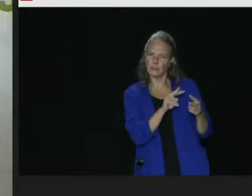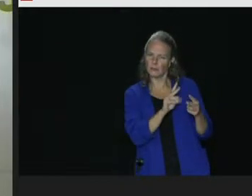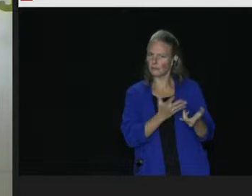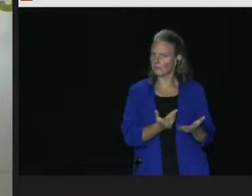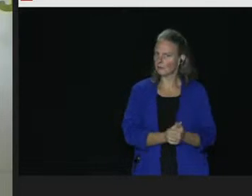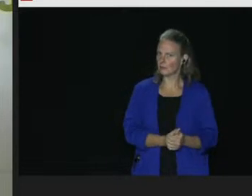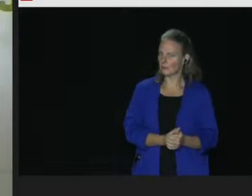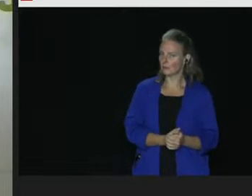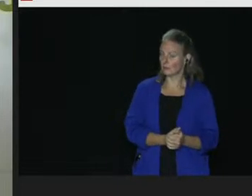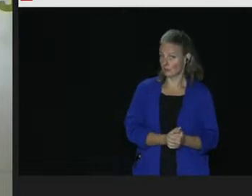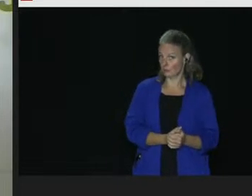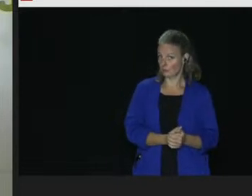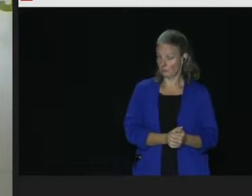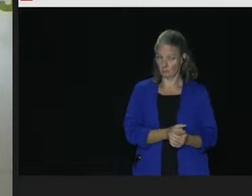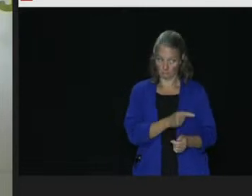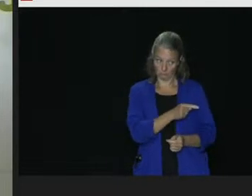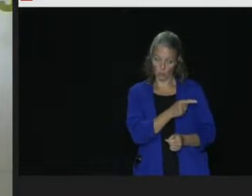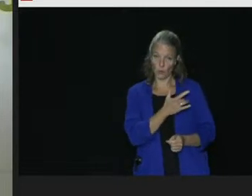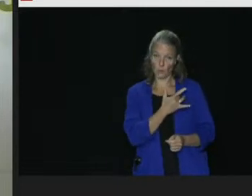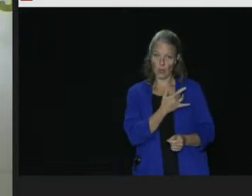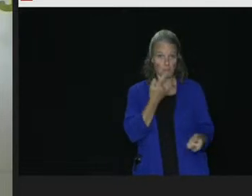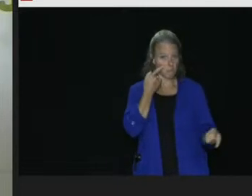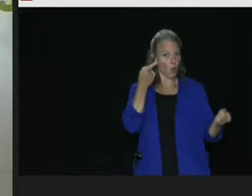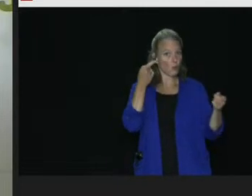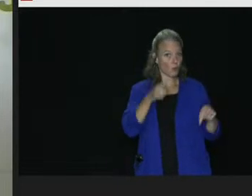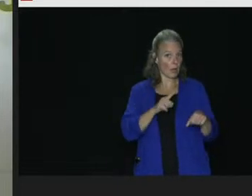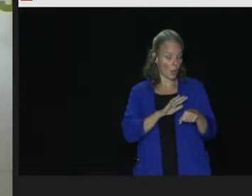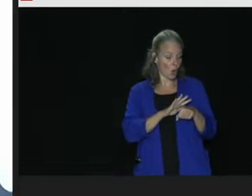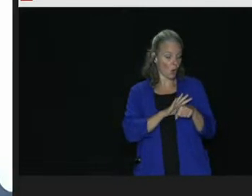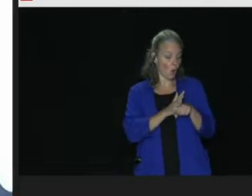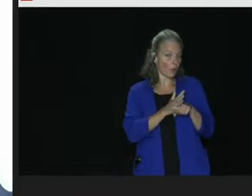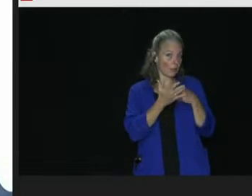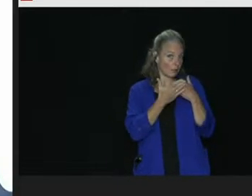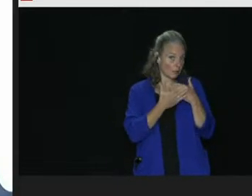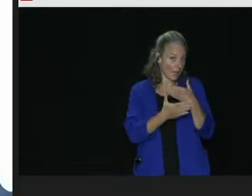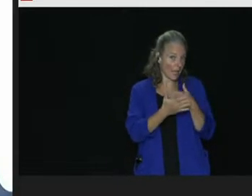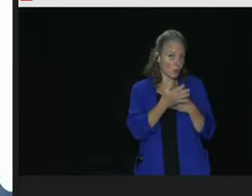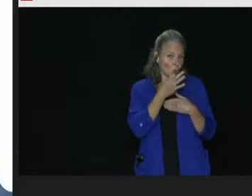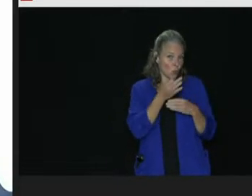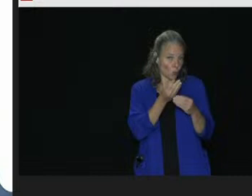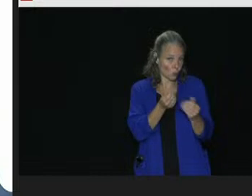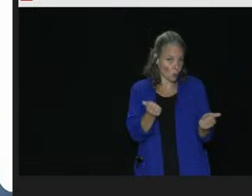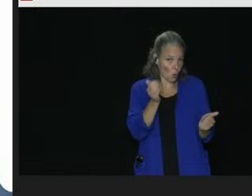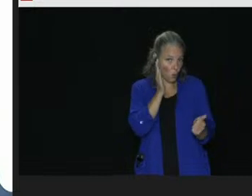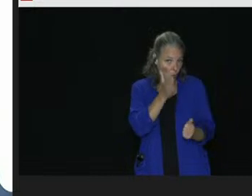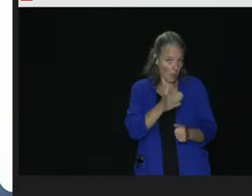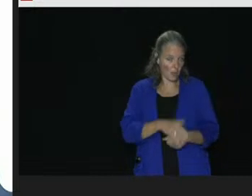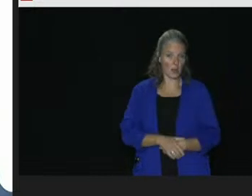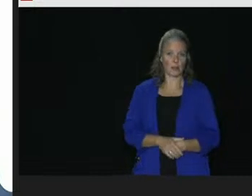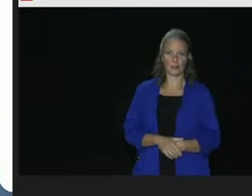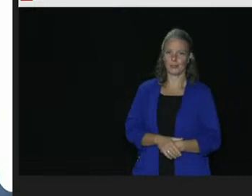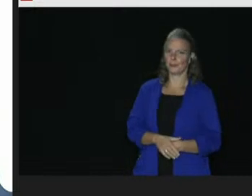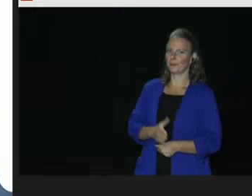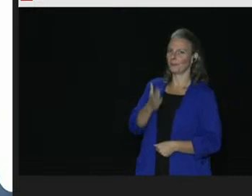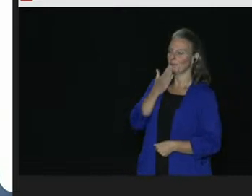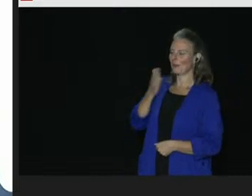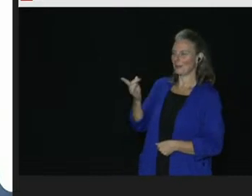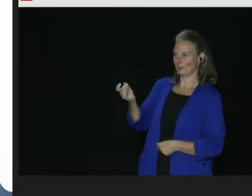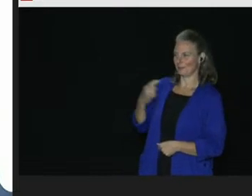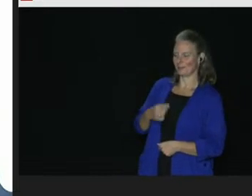Do you hold on hope for that post-pandemic phase? Thank you for the question.